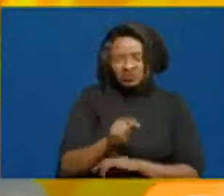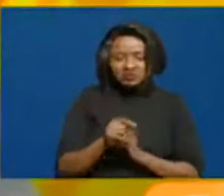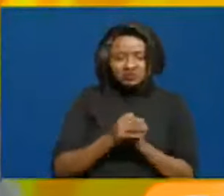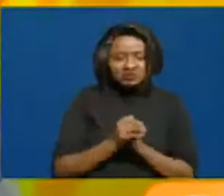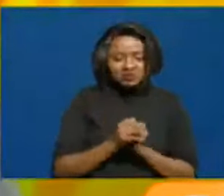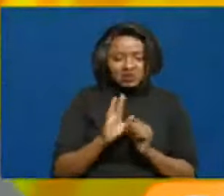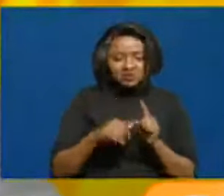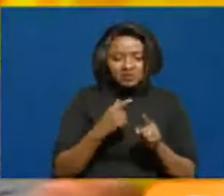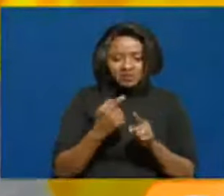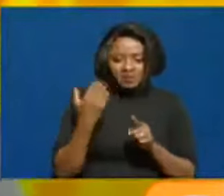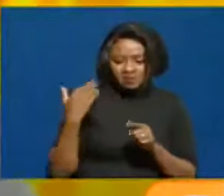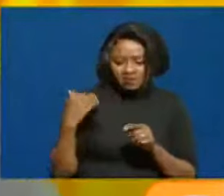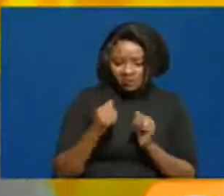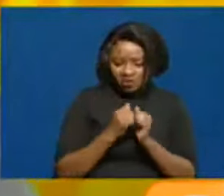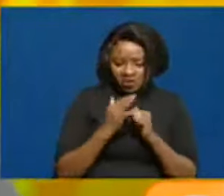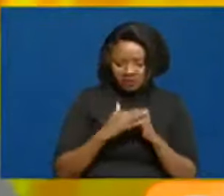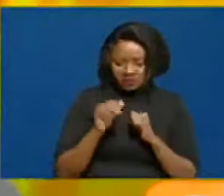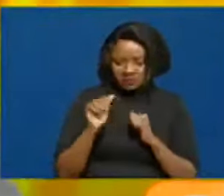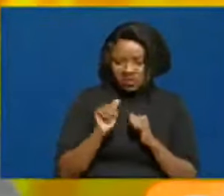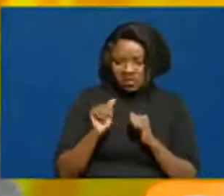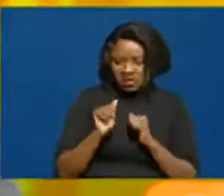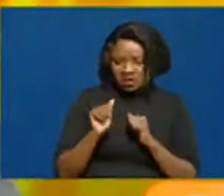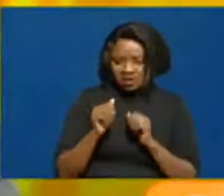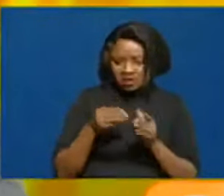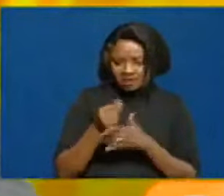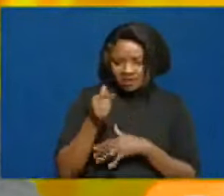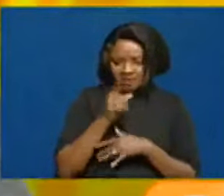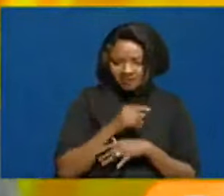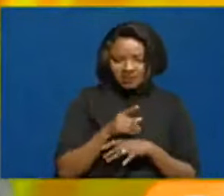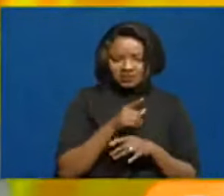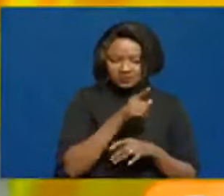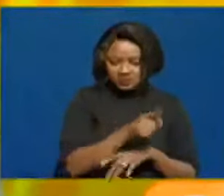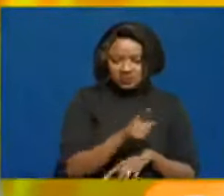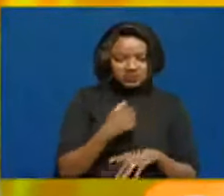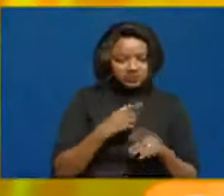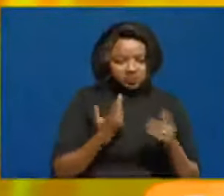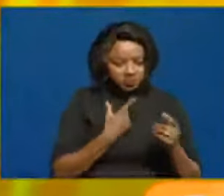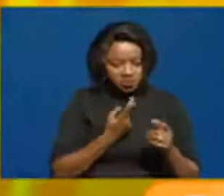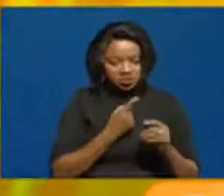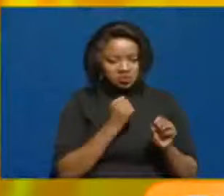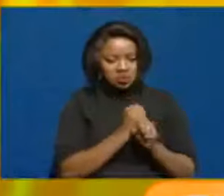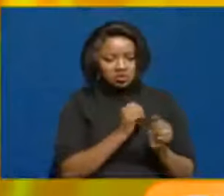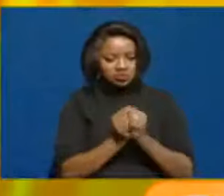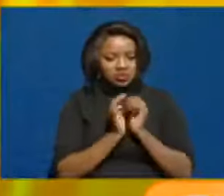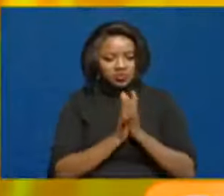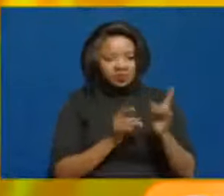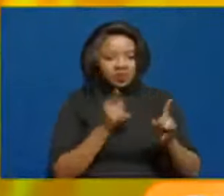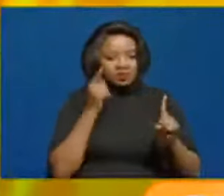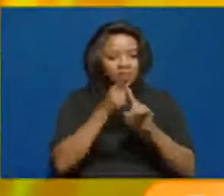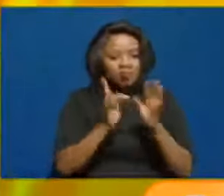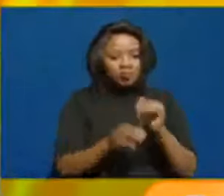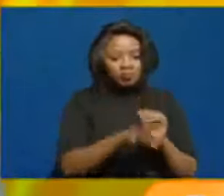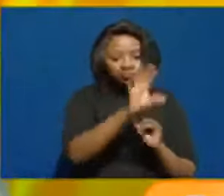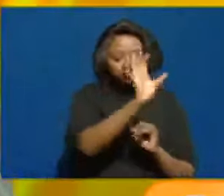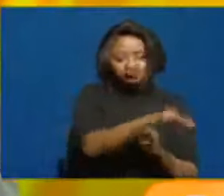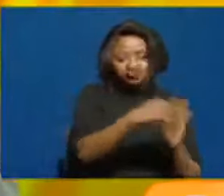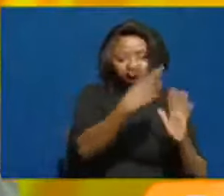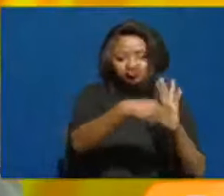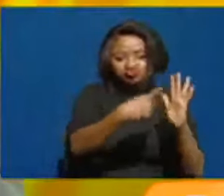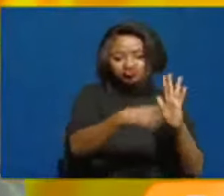for the 19 acres they bought, we're working closely with them. So we want to establish a material recovery facility, MRF, where